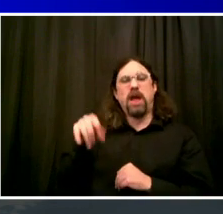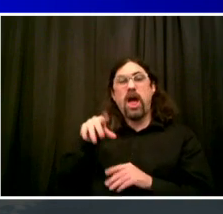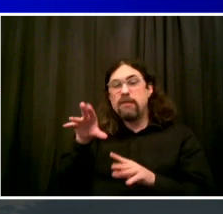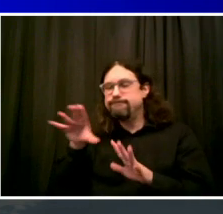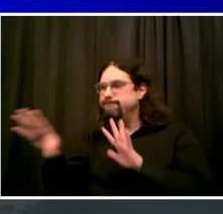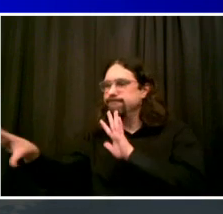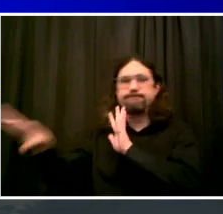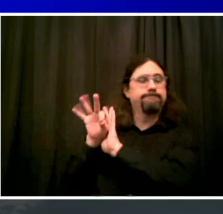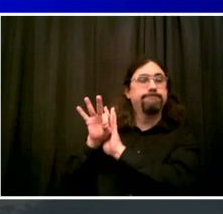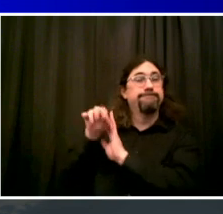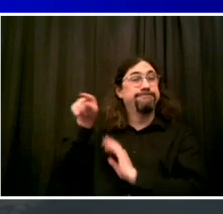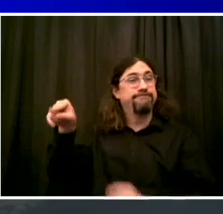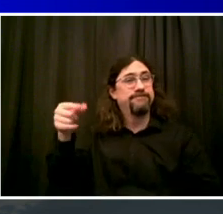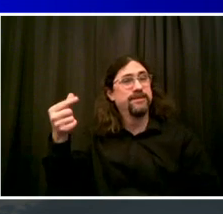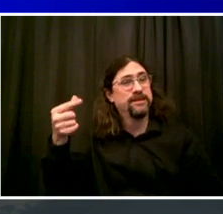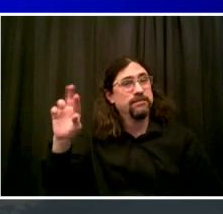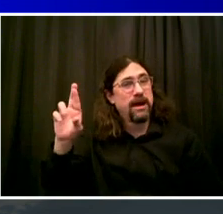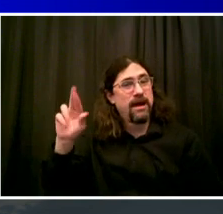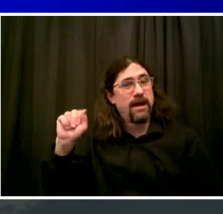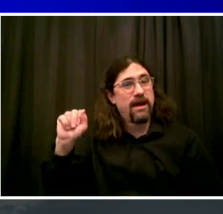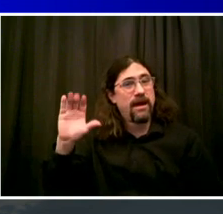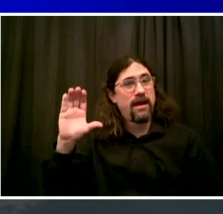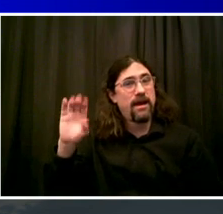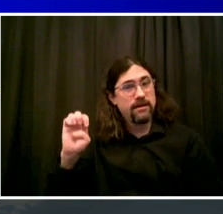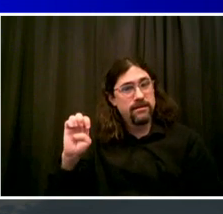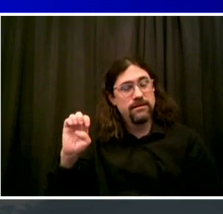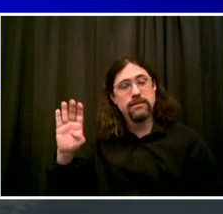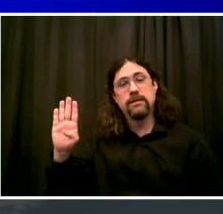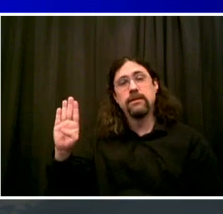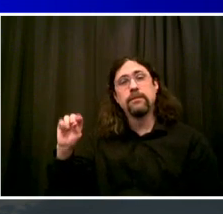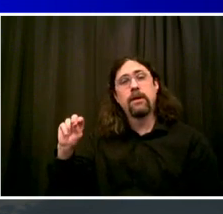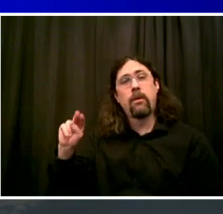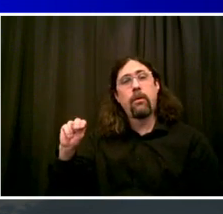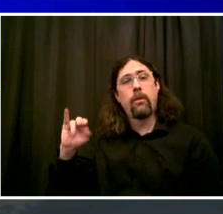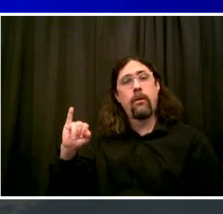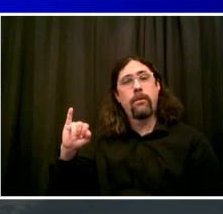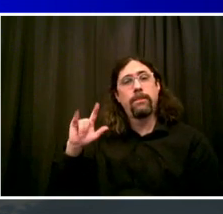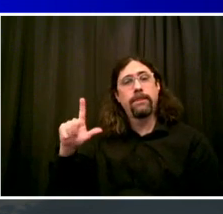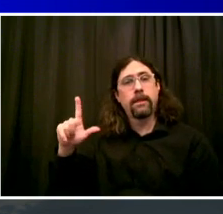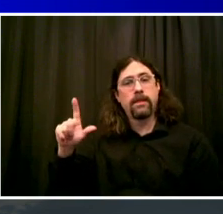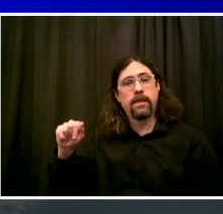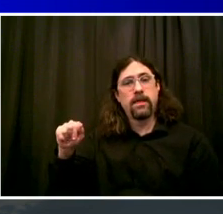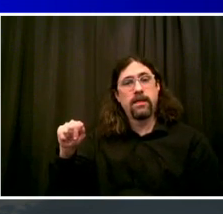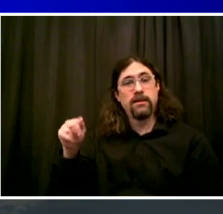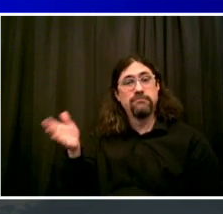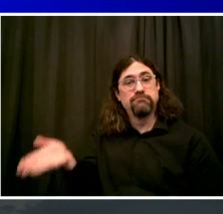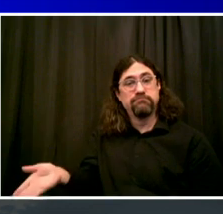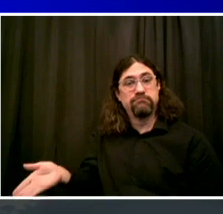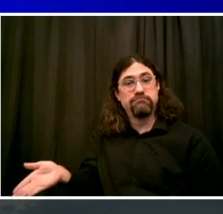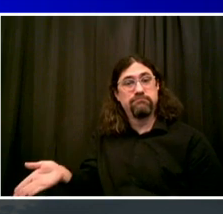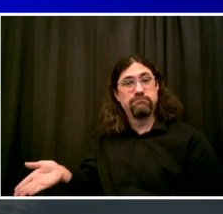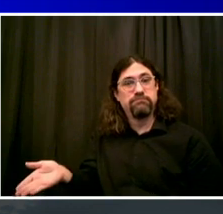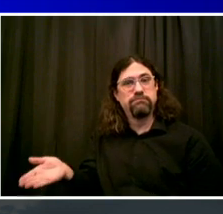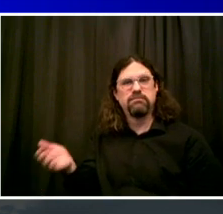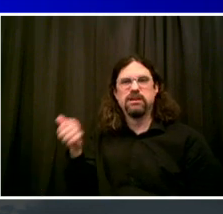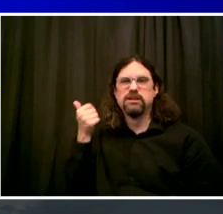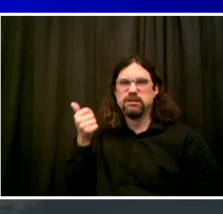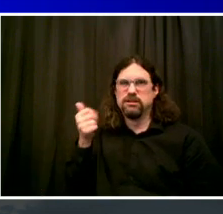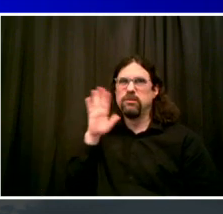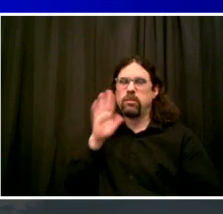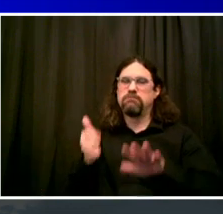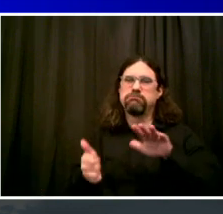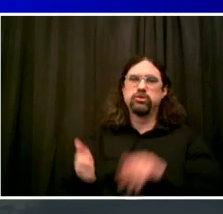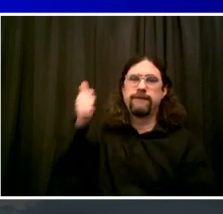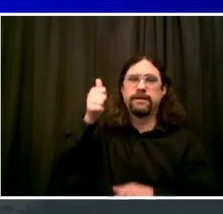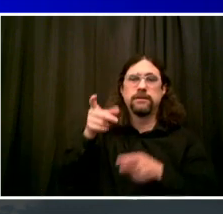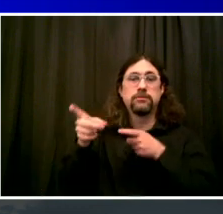been doing an extraordinary job since 2017 as the administrator of the Human Resources Administration. She'll continue in that role,